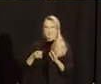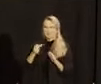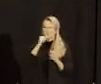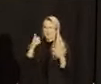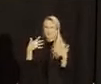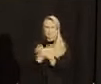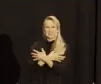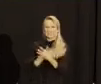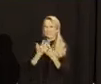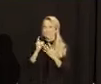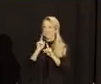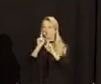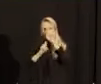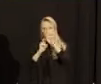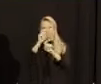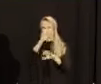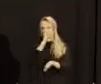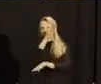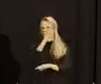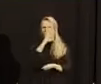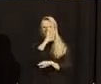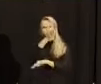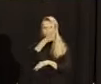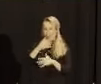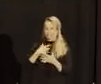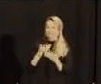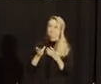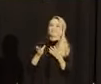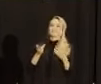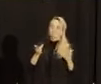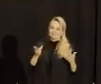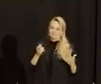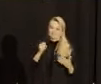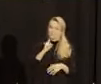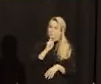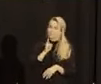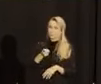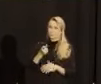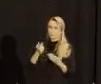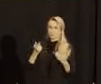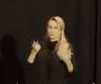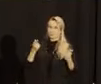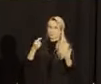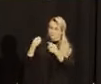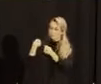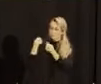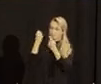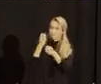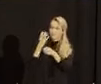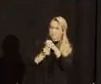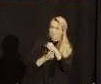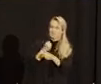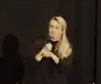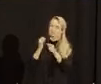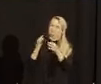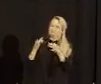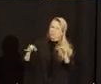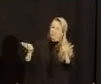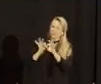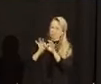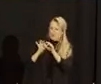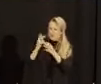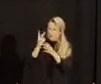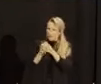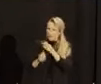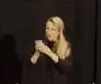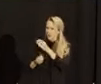doing to address what's been happening for the last several years and frankly for decades. So that is